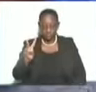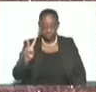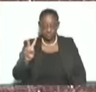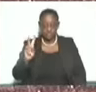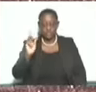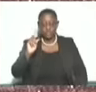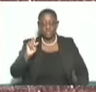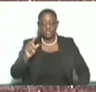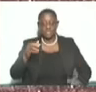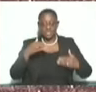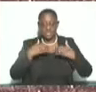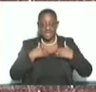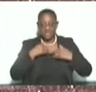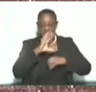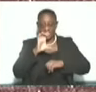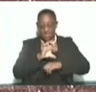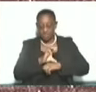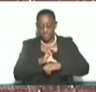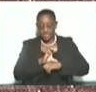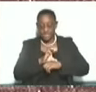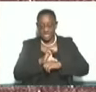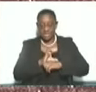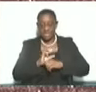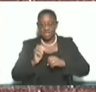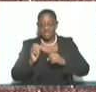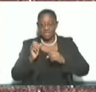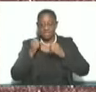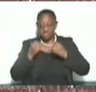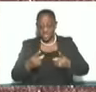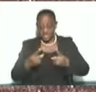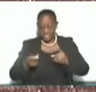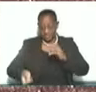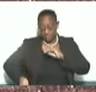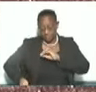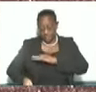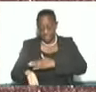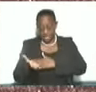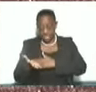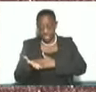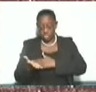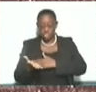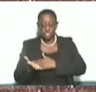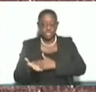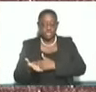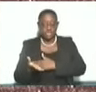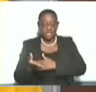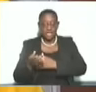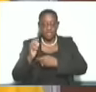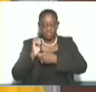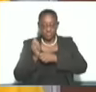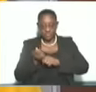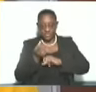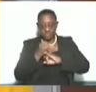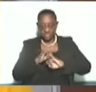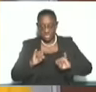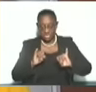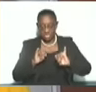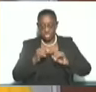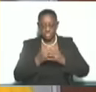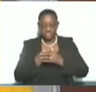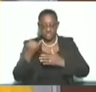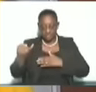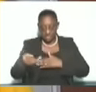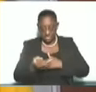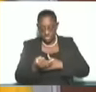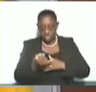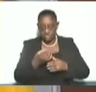of the Ladies One Caribbean Women's Fast Pitch Invitational at the Bankers Blue Hills Field. Basically, the tournament is